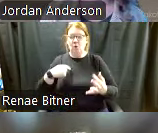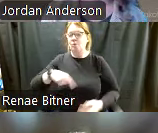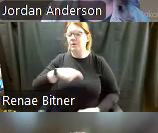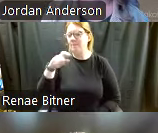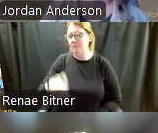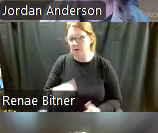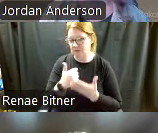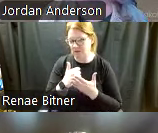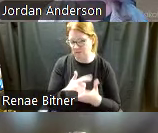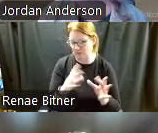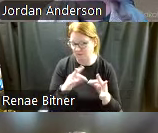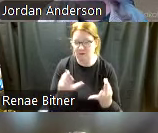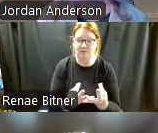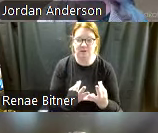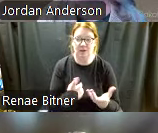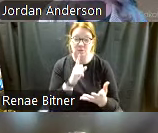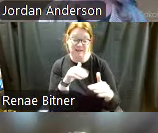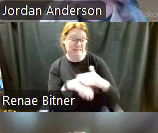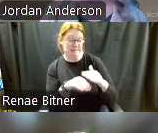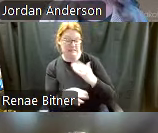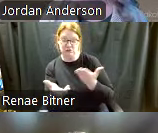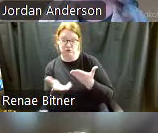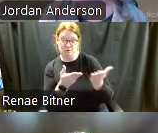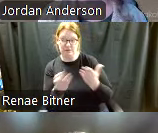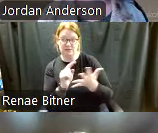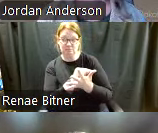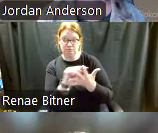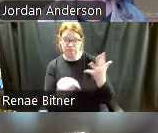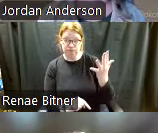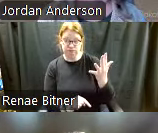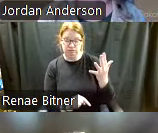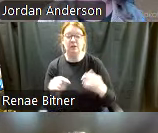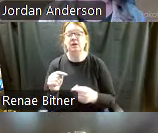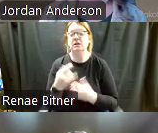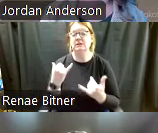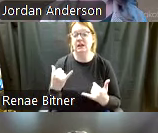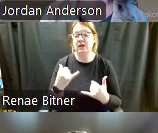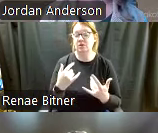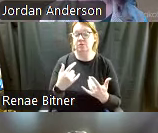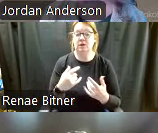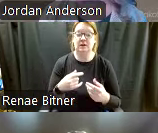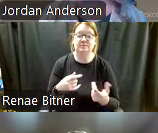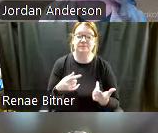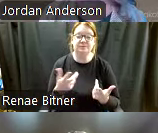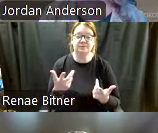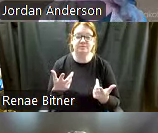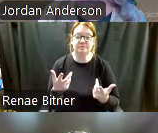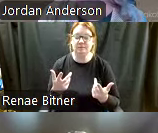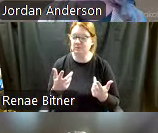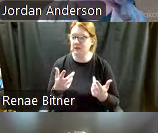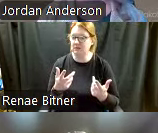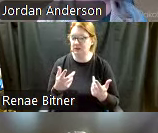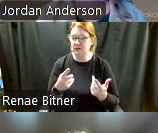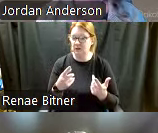family reach that service. So, and we always say this to our providers or talk about this point because it's just,